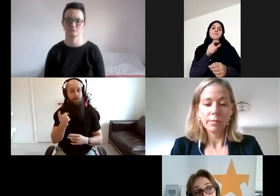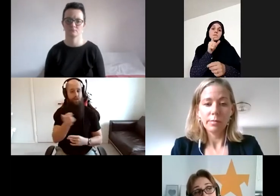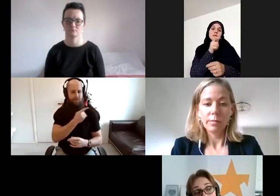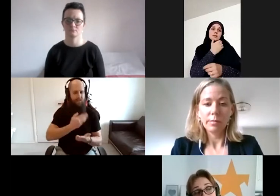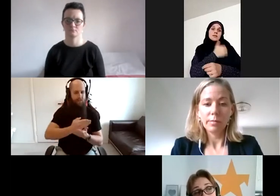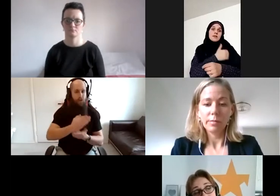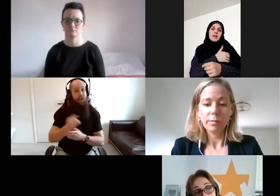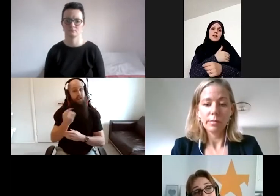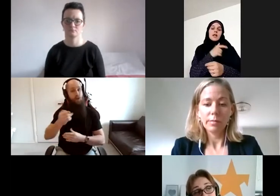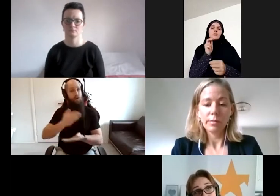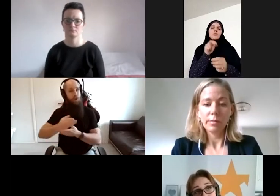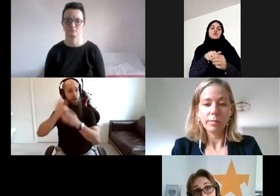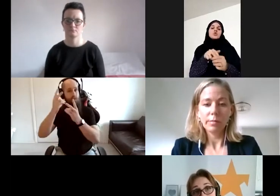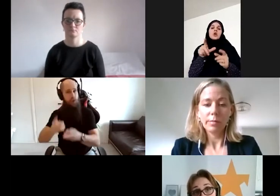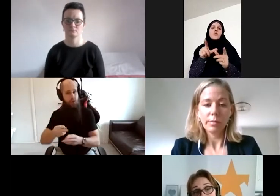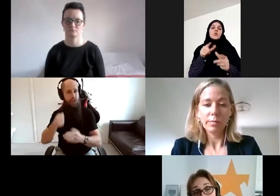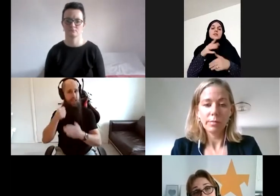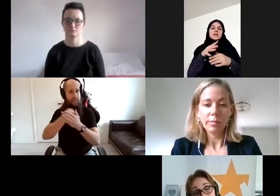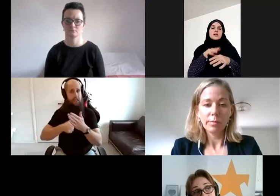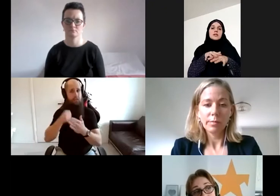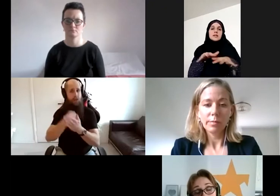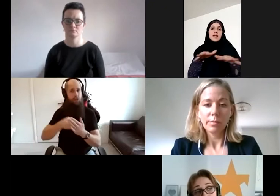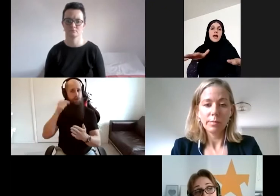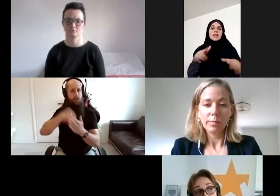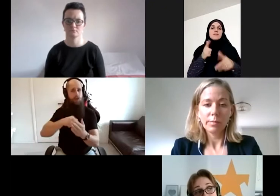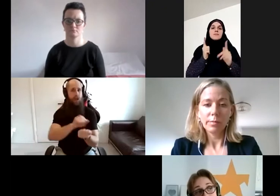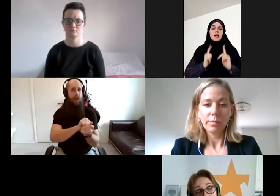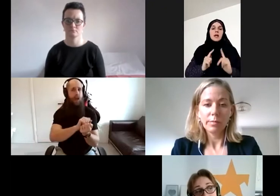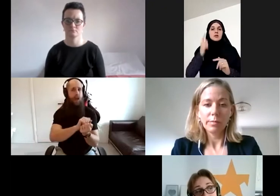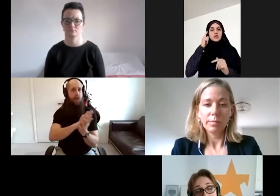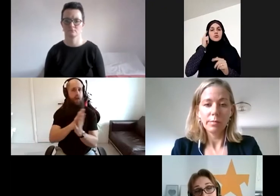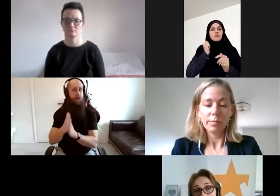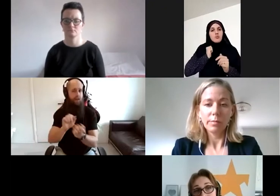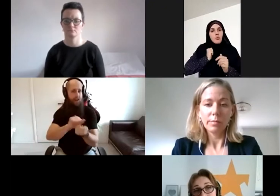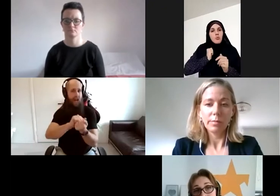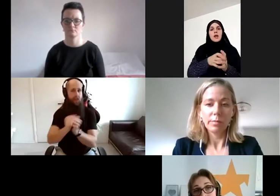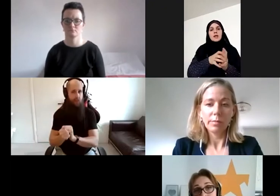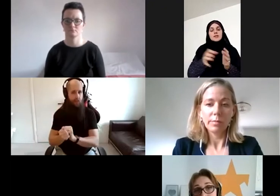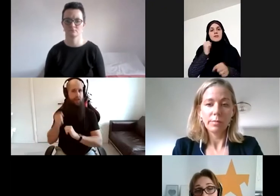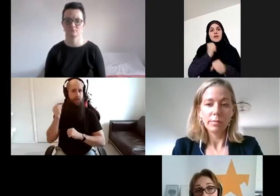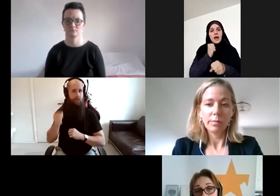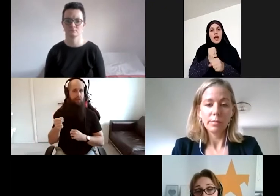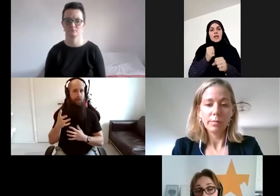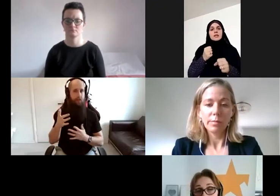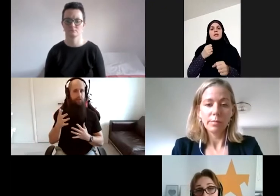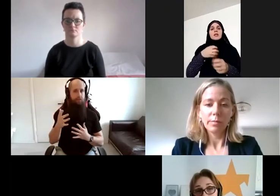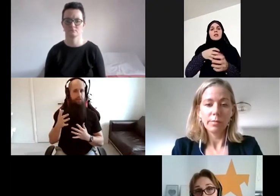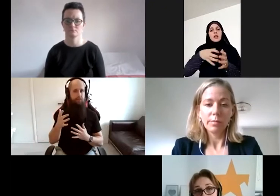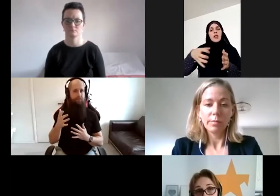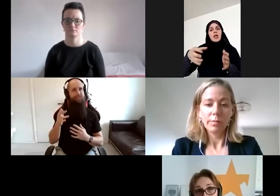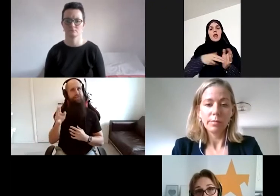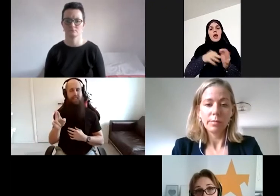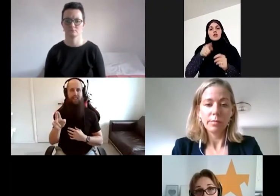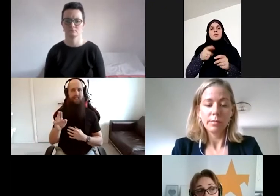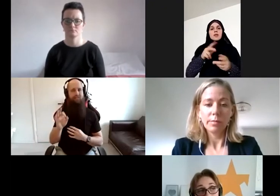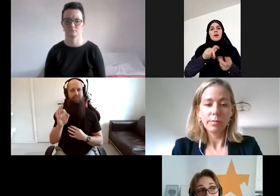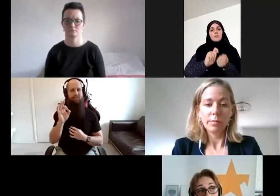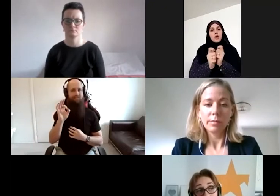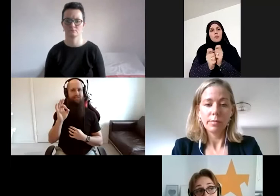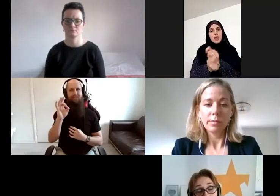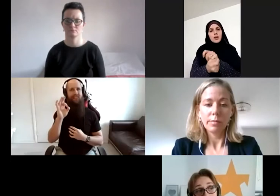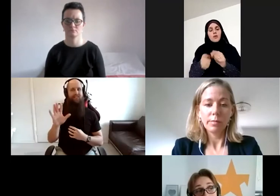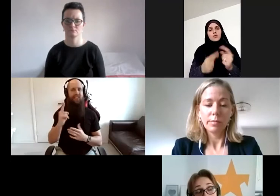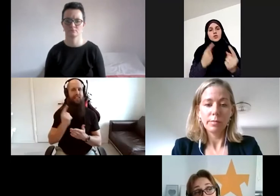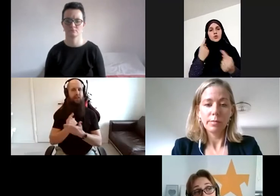in fighting to change maybe this not so well situation right now,